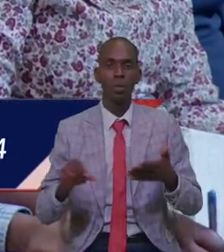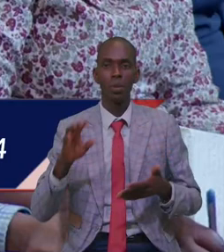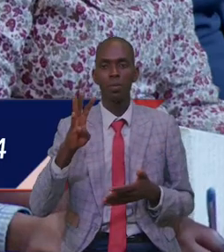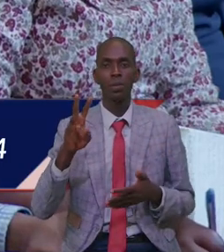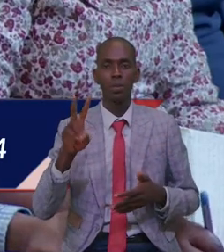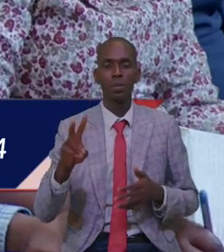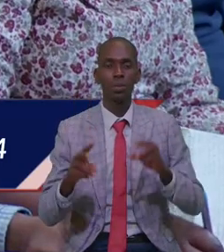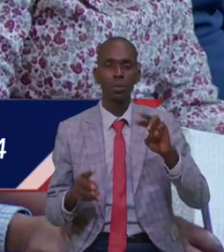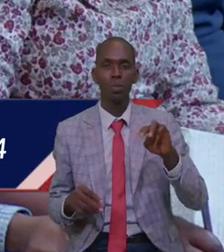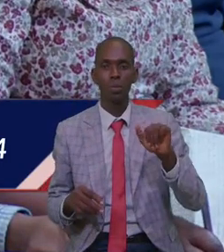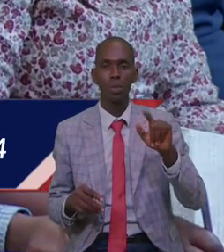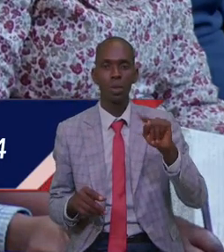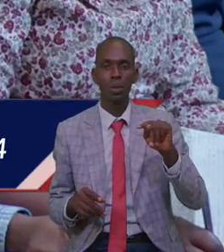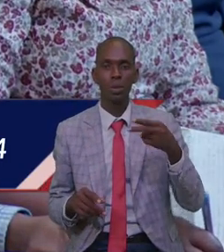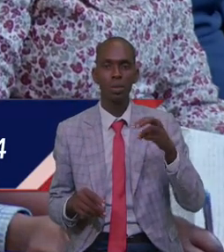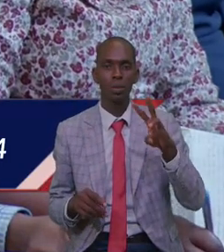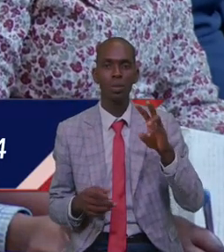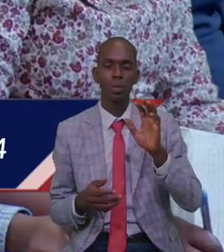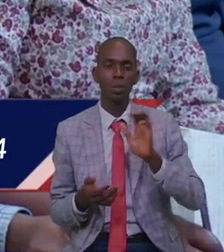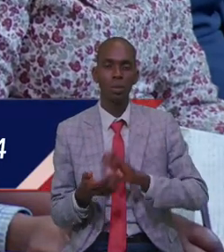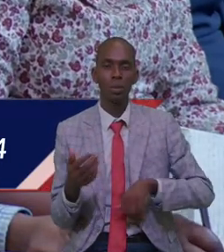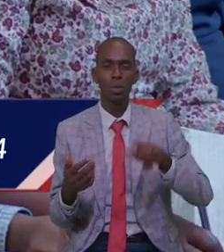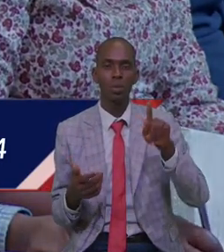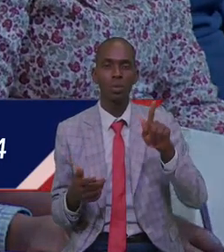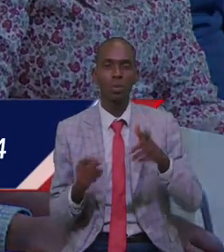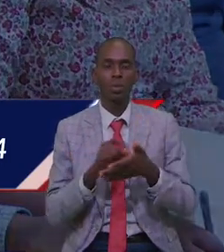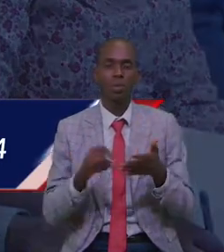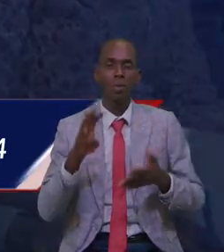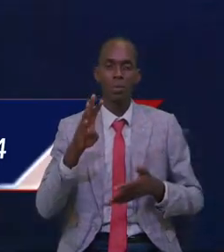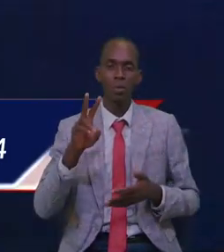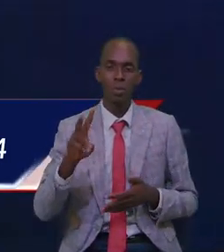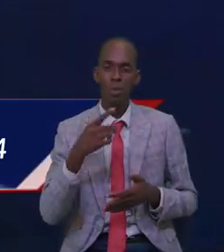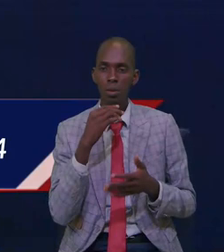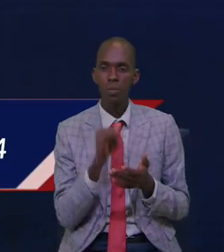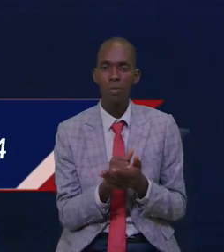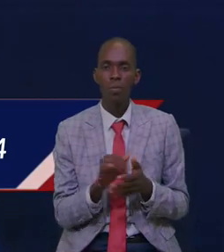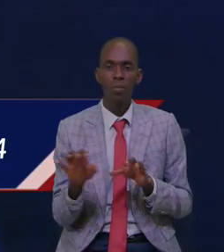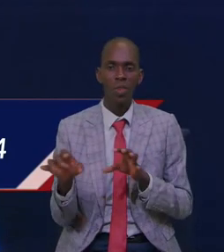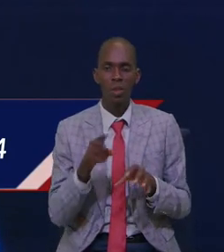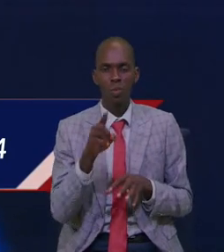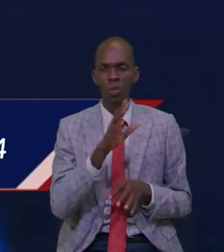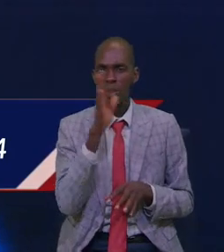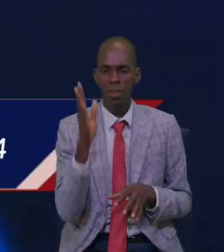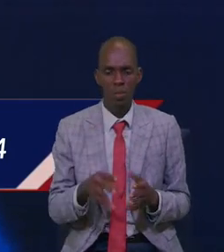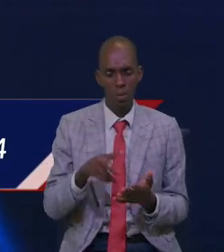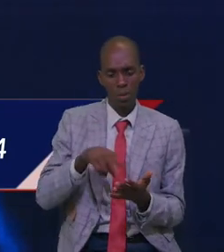verse 42, Jesus saith unto them, did ye never read in the